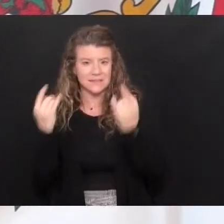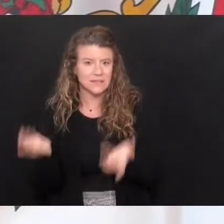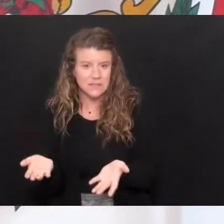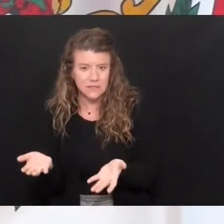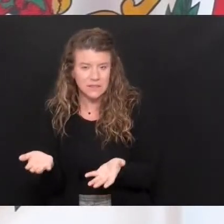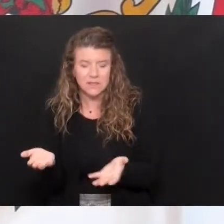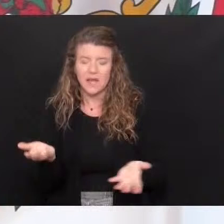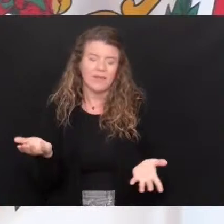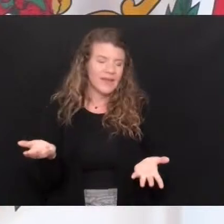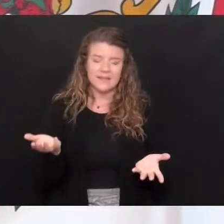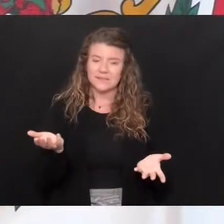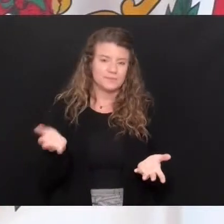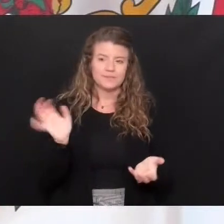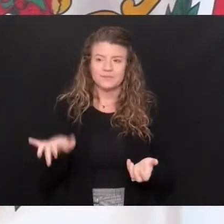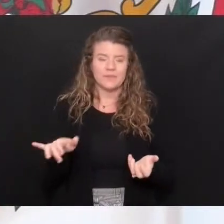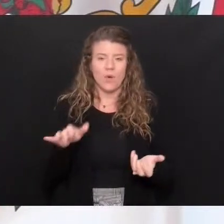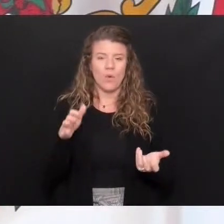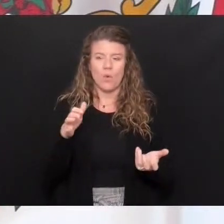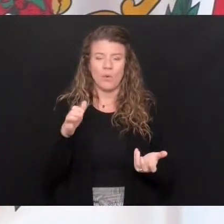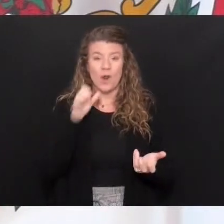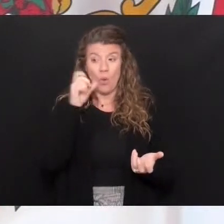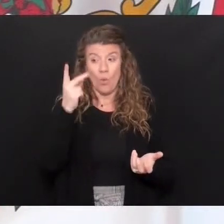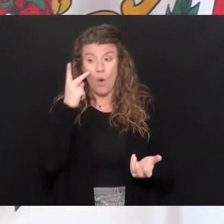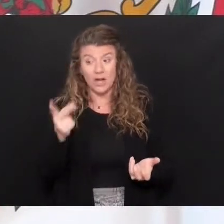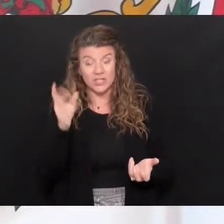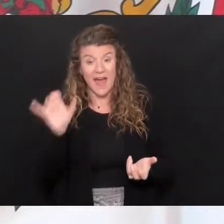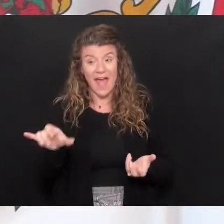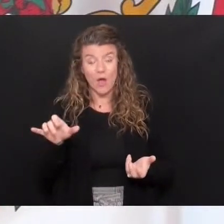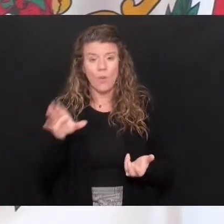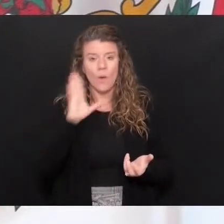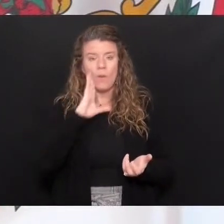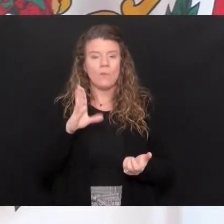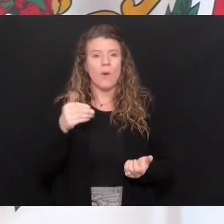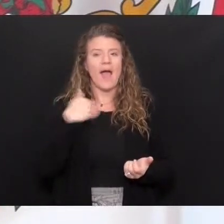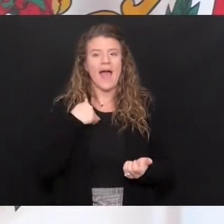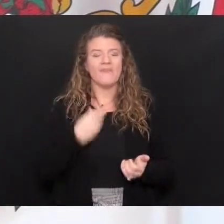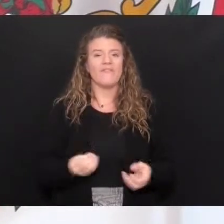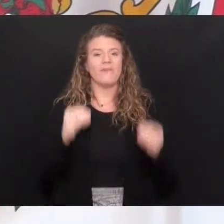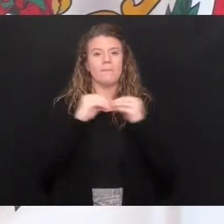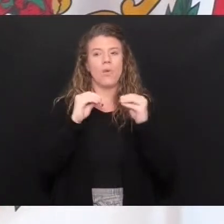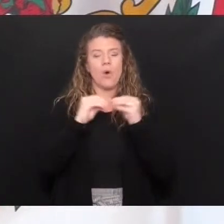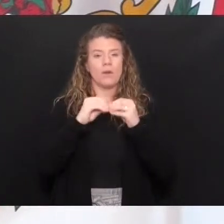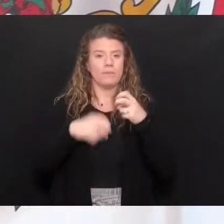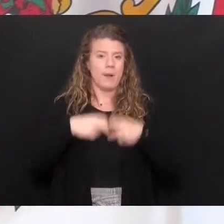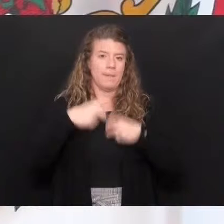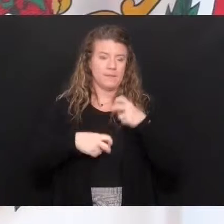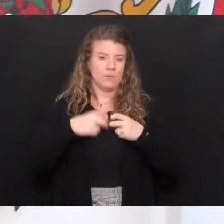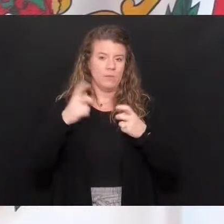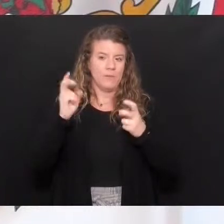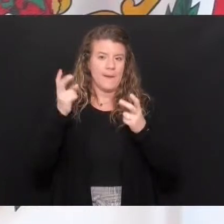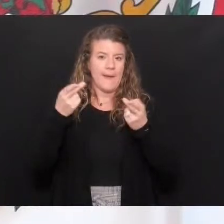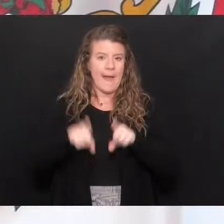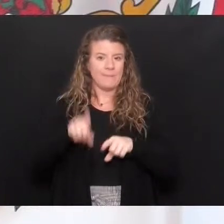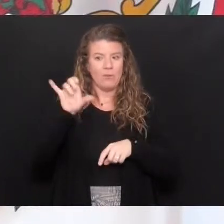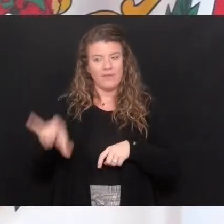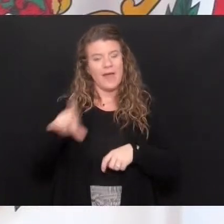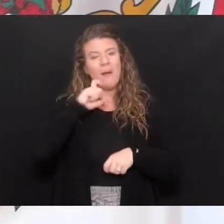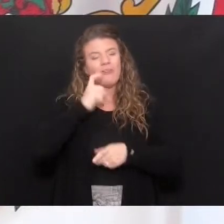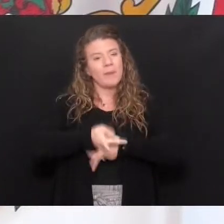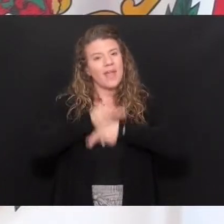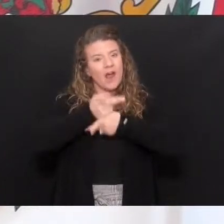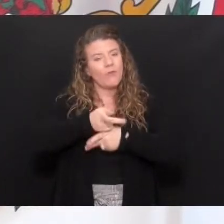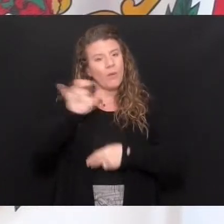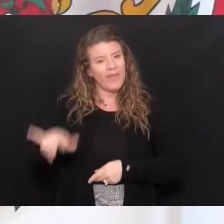It's just, if we don't watch out, we're going to have even a whiplash on that. So we got to be careful about